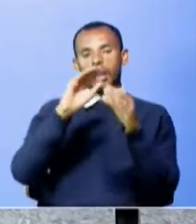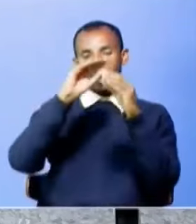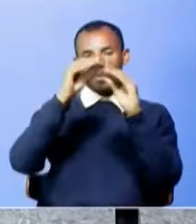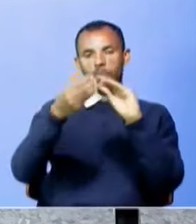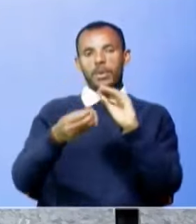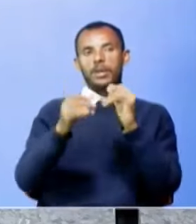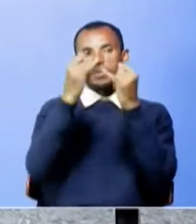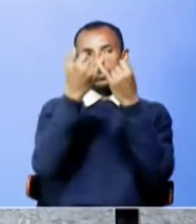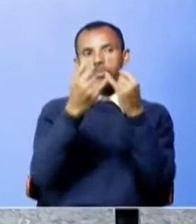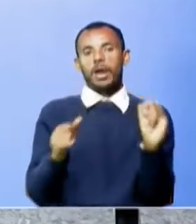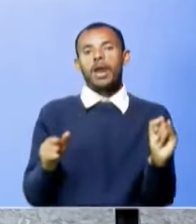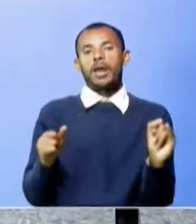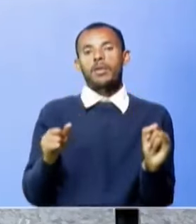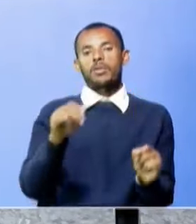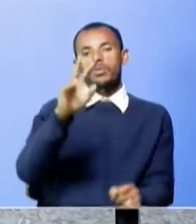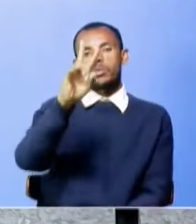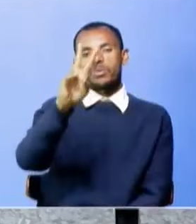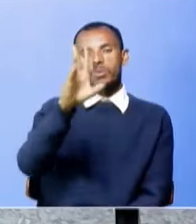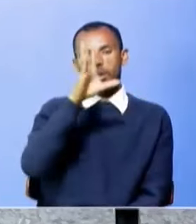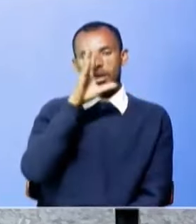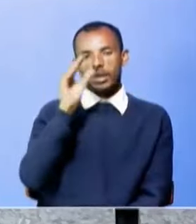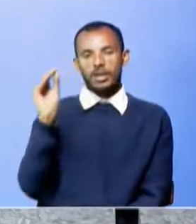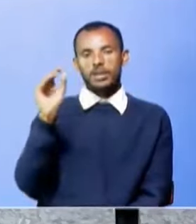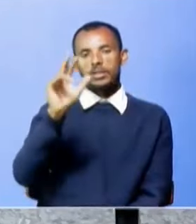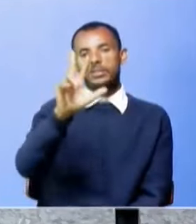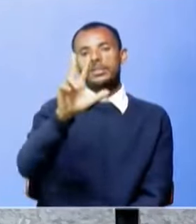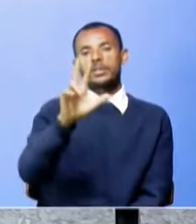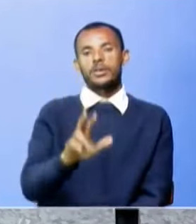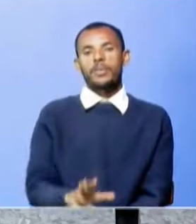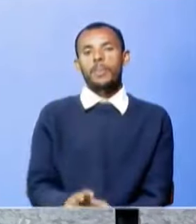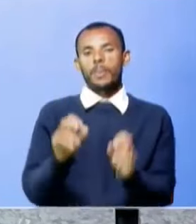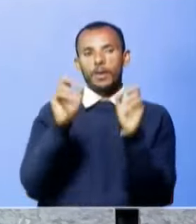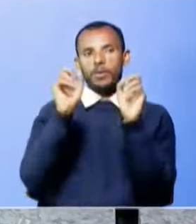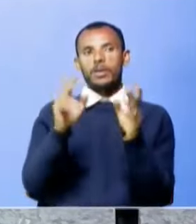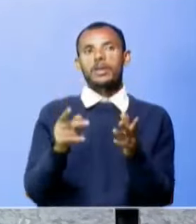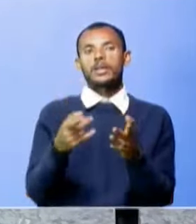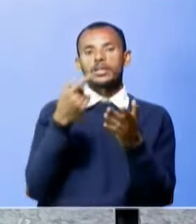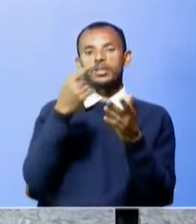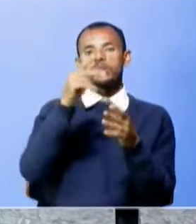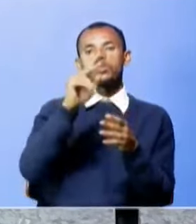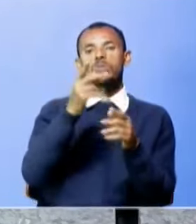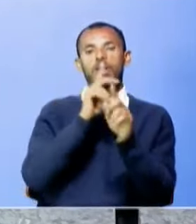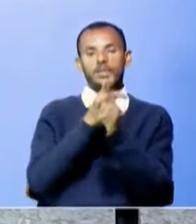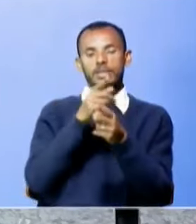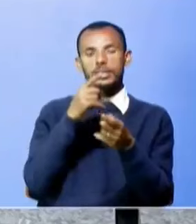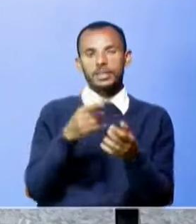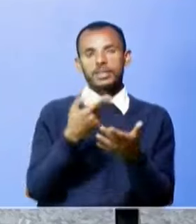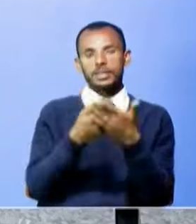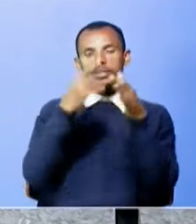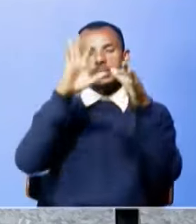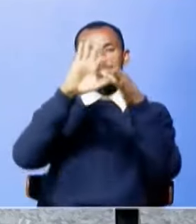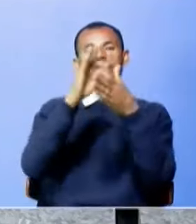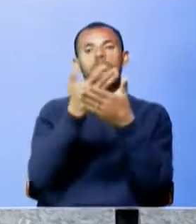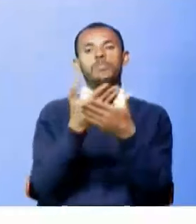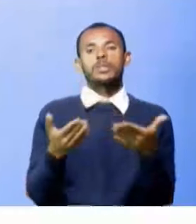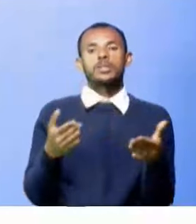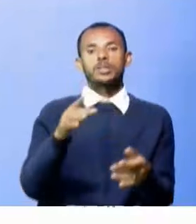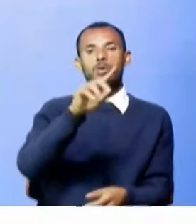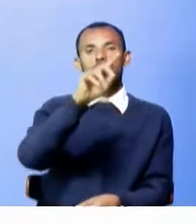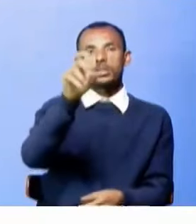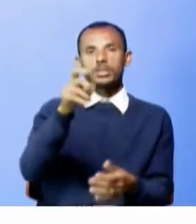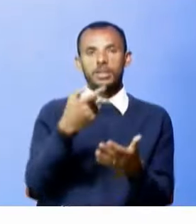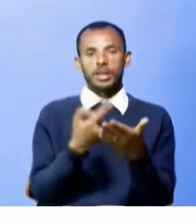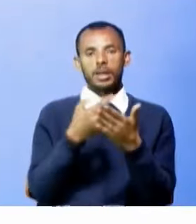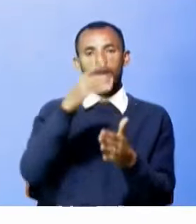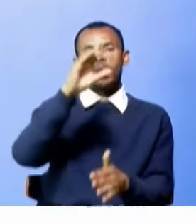number divisible by 2 and 3. Okay, so to answer the statement or the question in